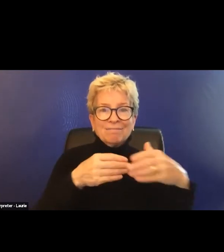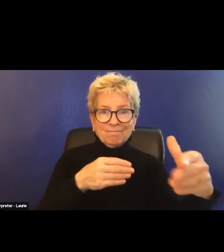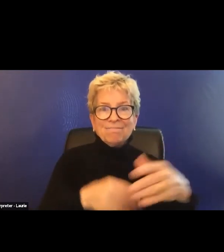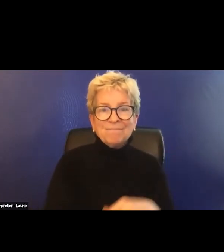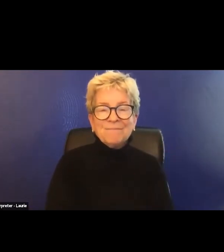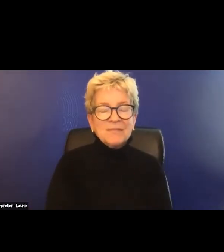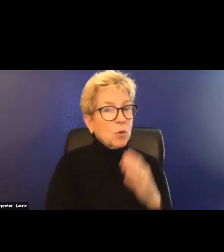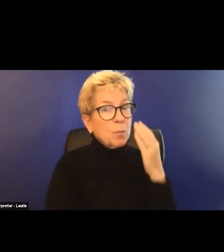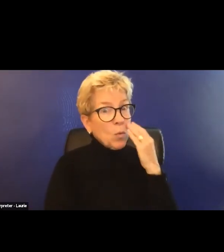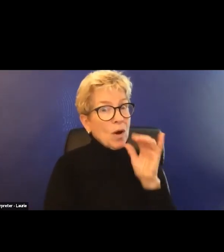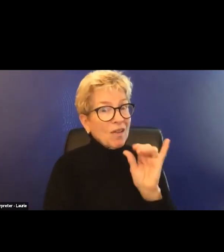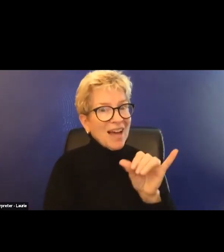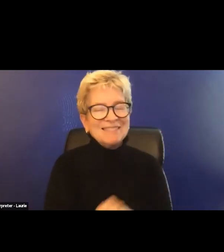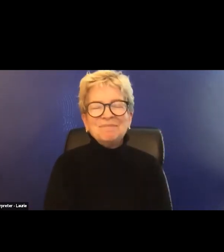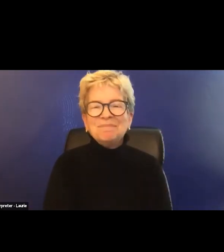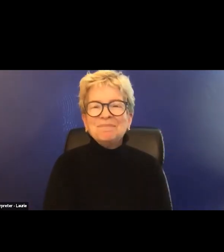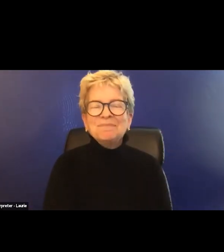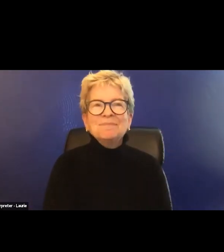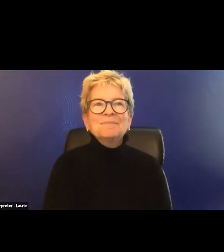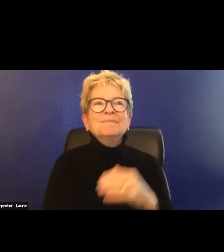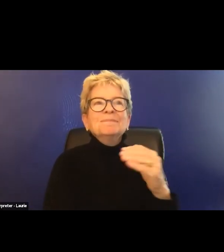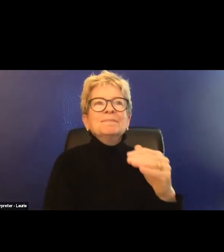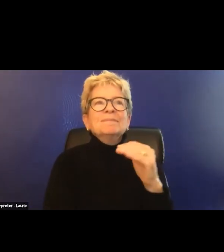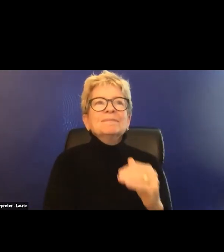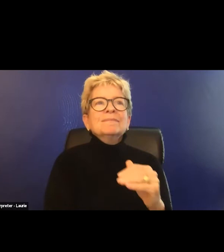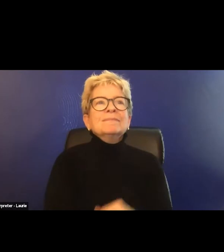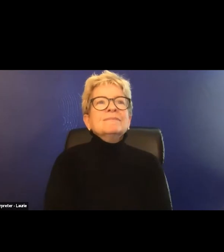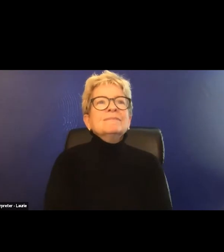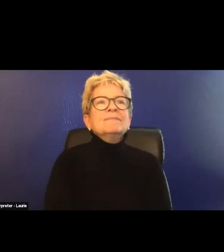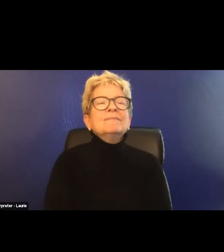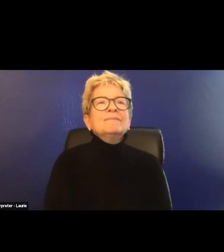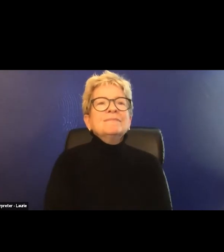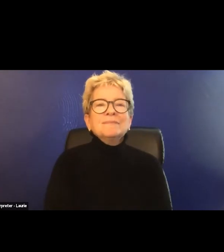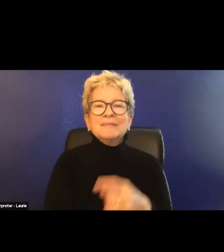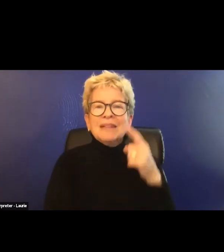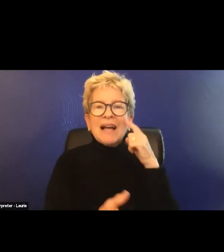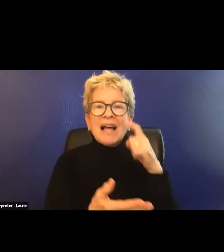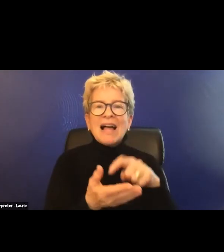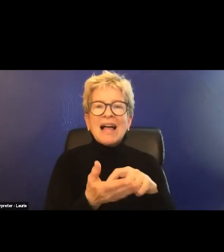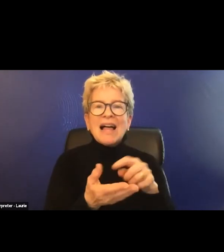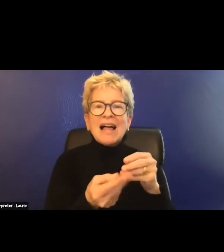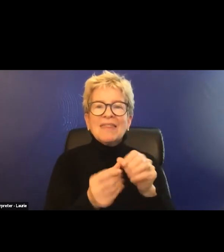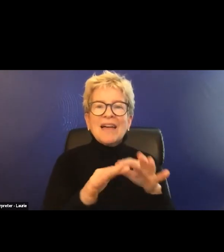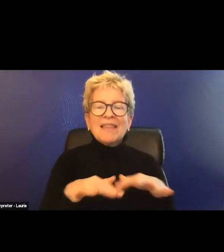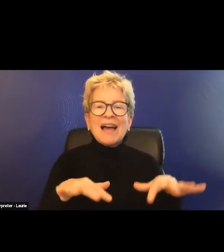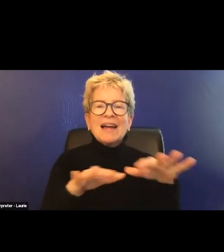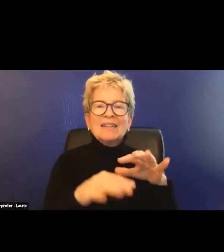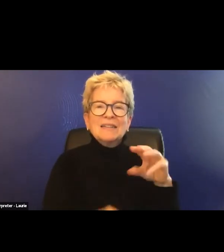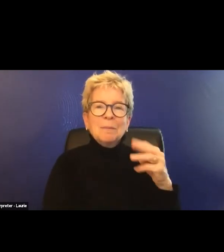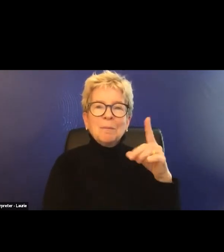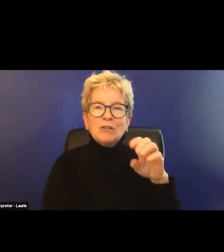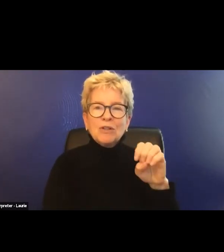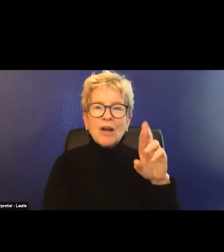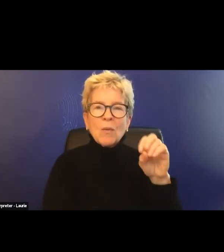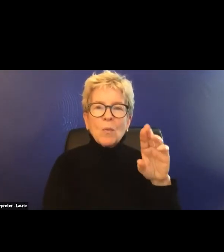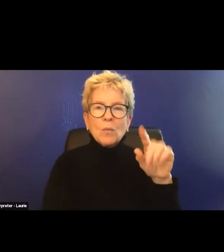aware of that. Let's move on to our land acknowledgement, which is coming from Michelle Roberts